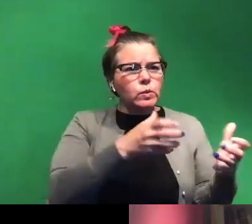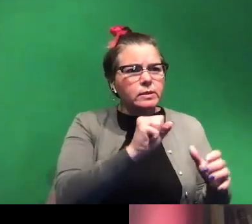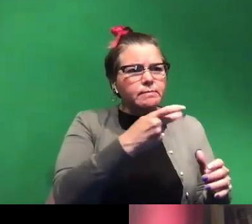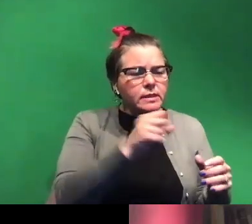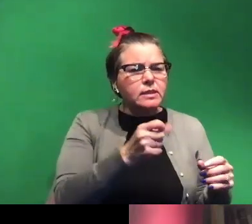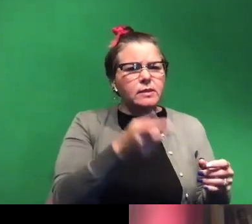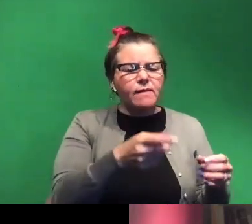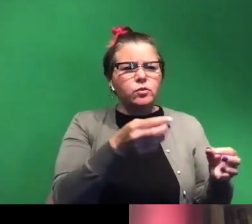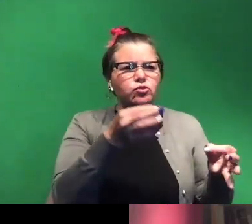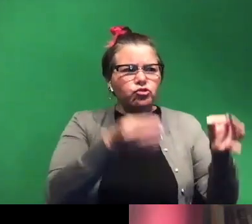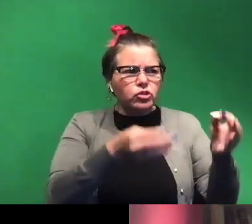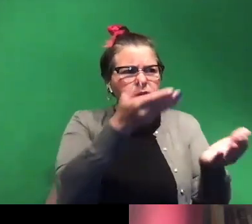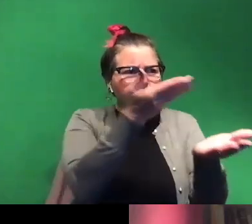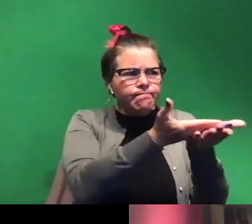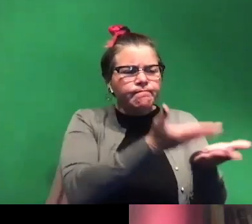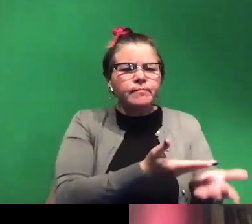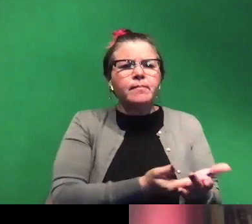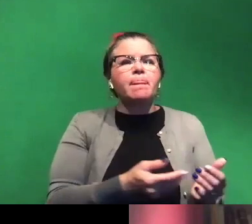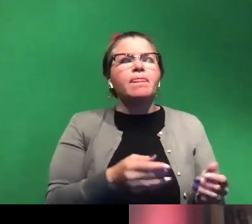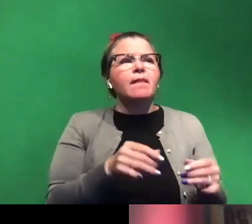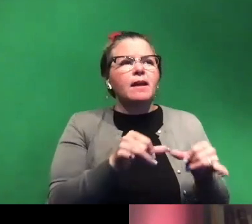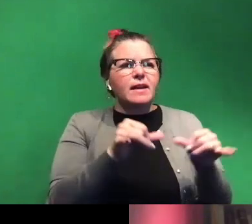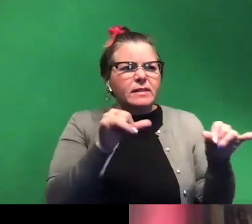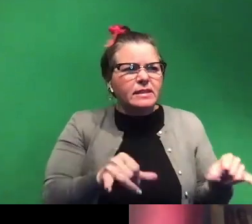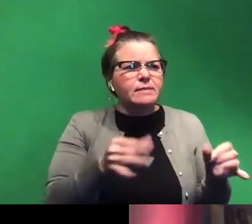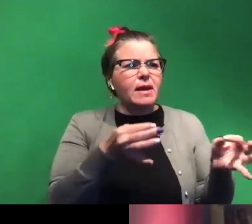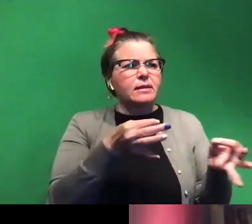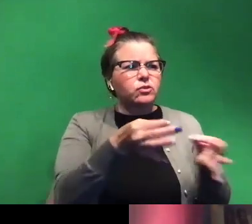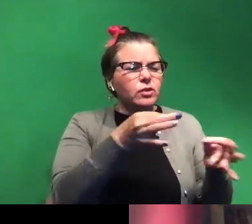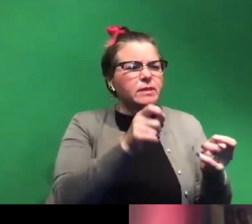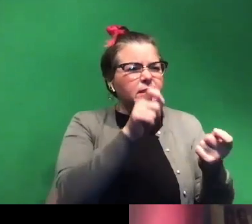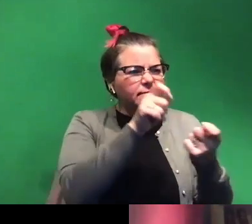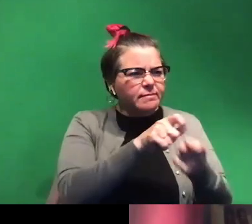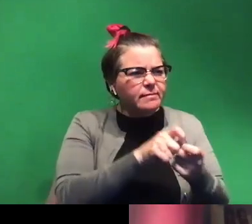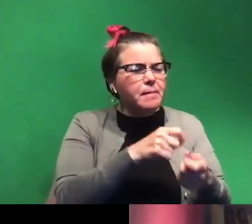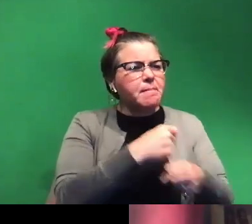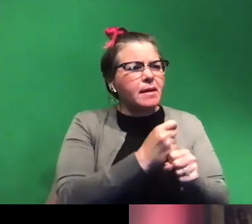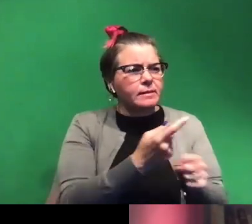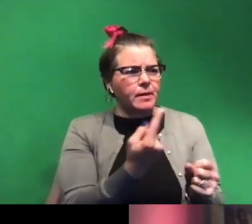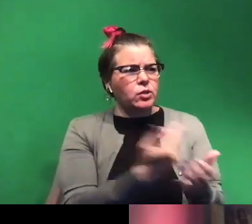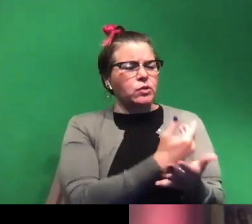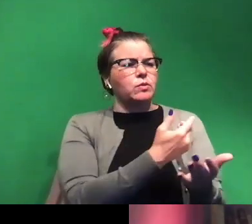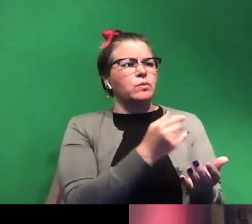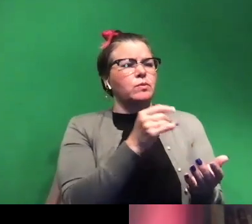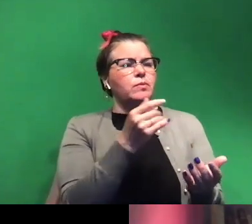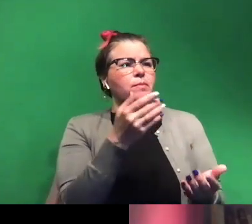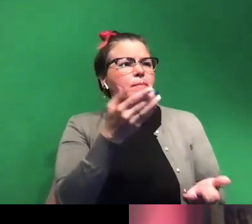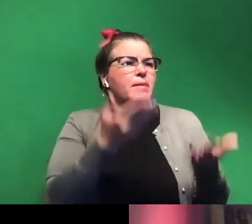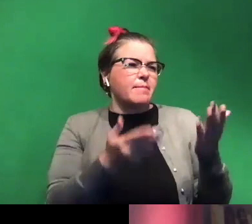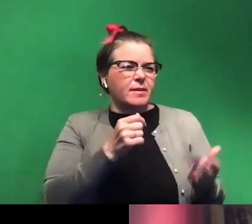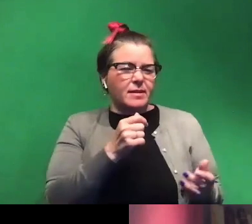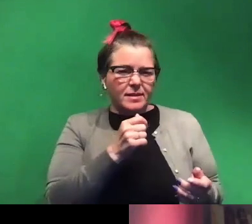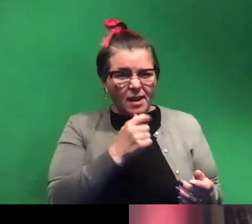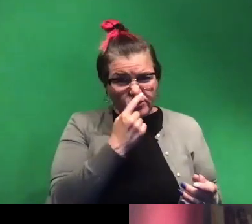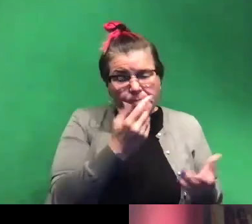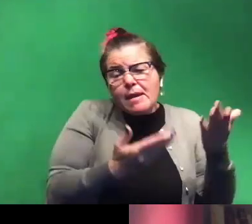justify that. So the taxonomic and the systematic description, all those little details that make it something new, may or may not be interesting, but